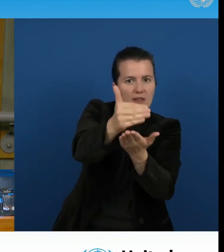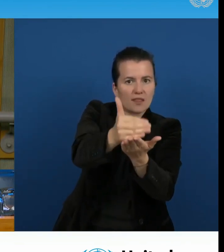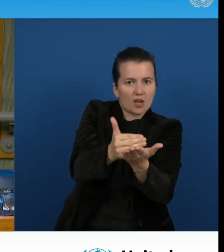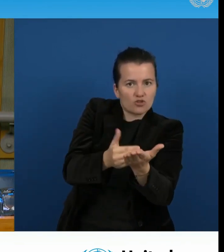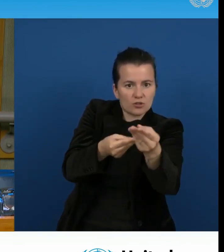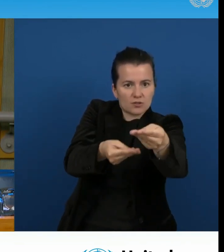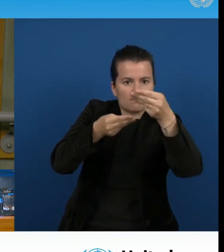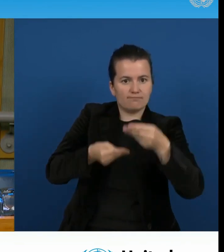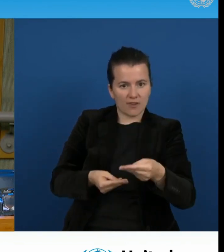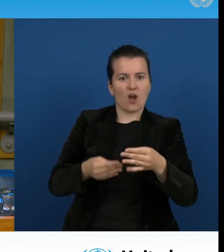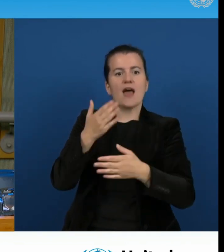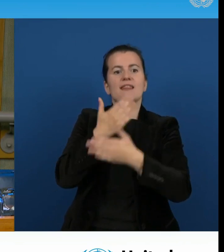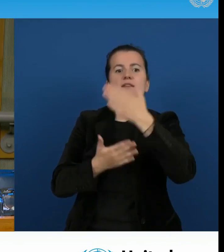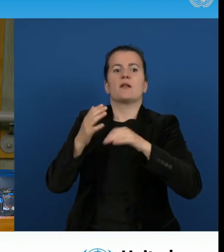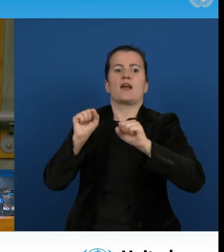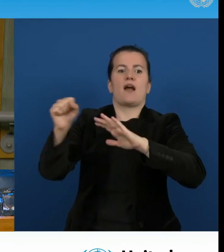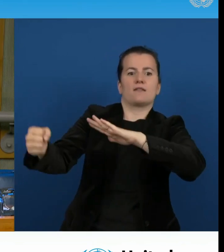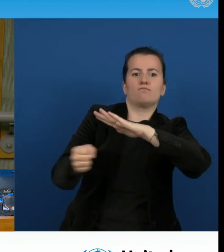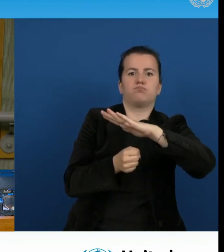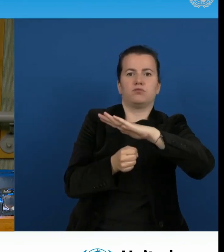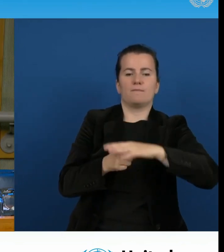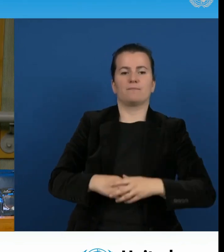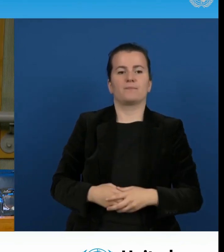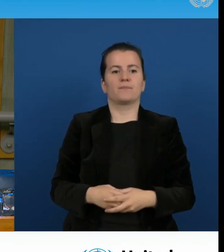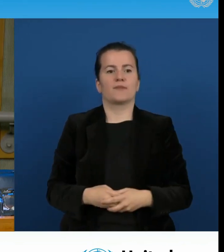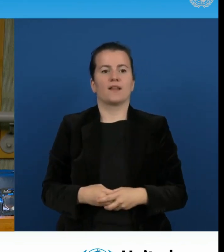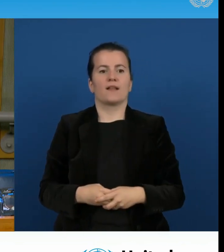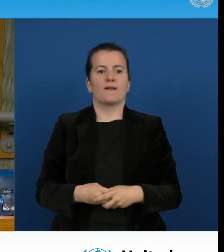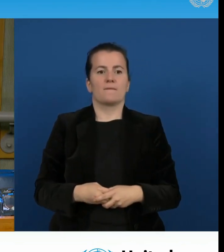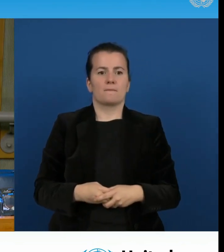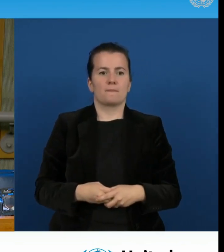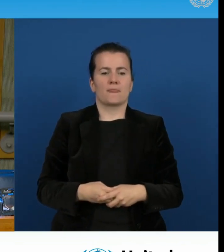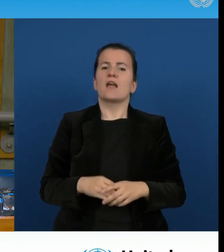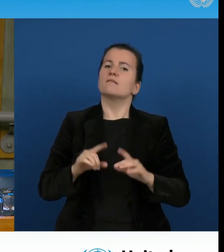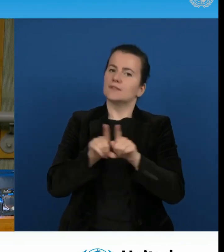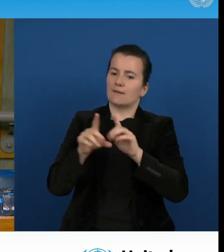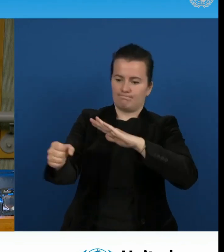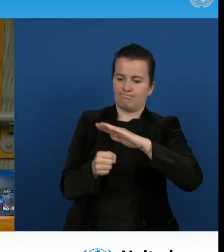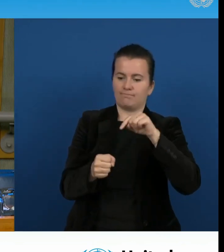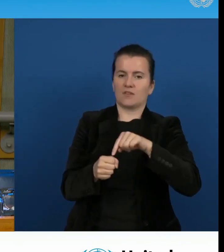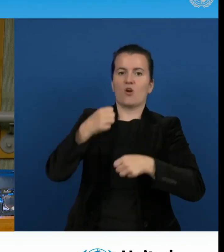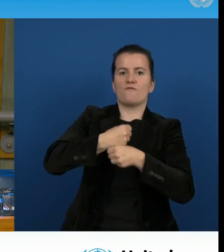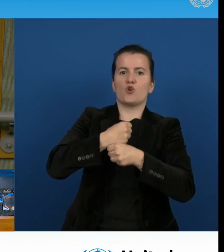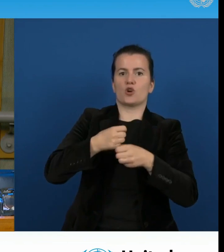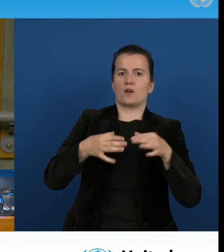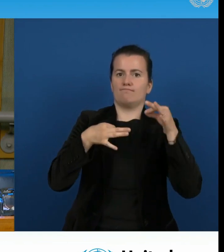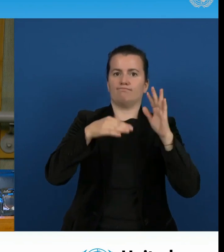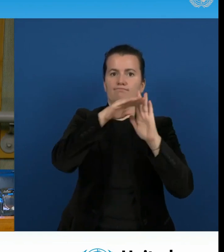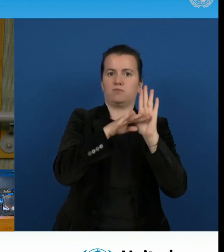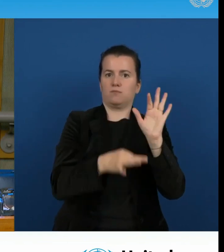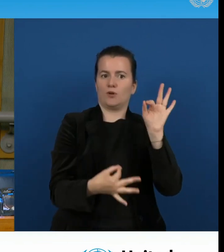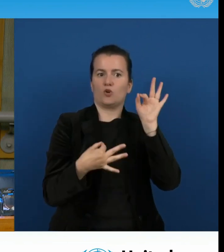disabilities. For a few years now, disability-inclusive climate action has received much more attention. The ILO has